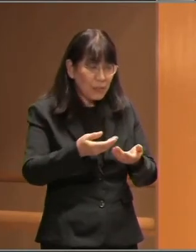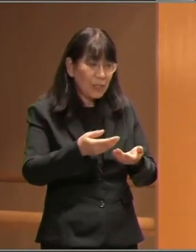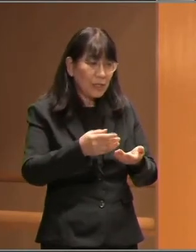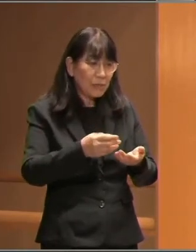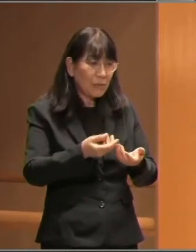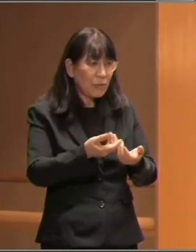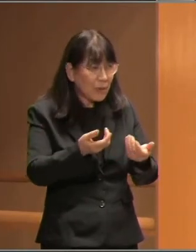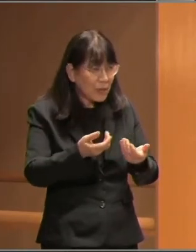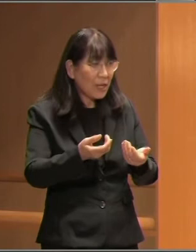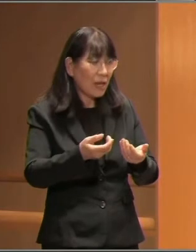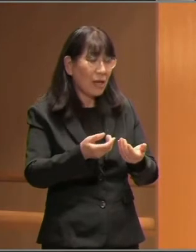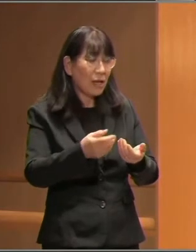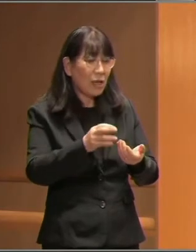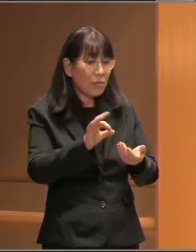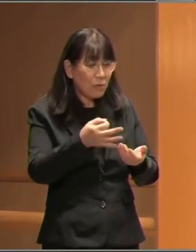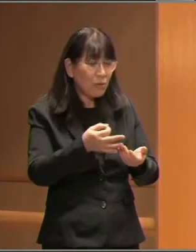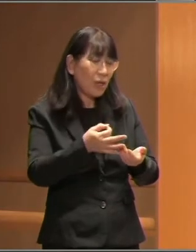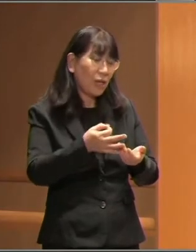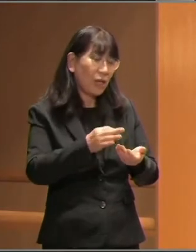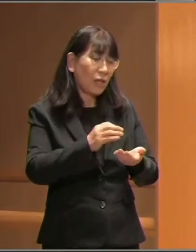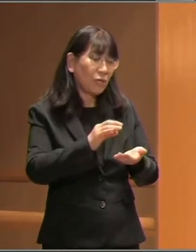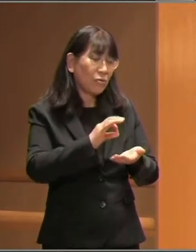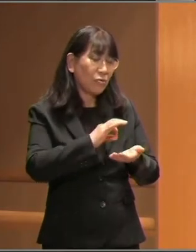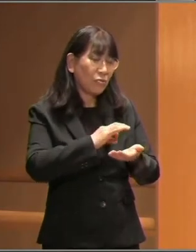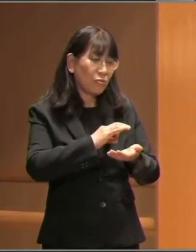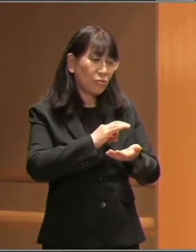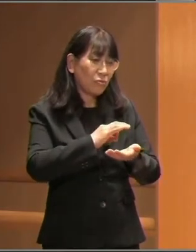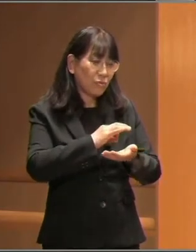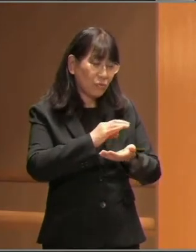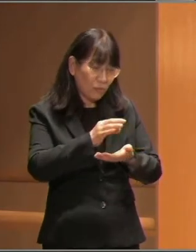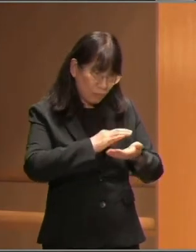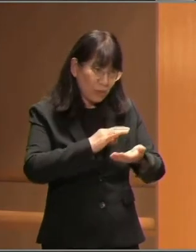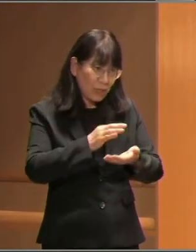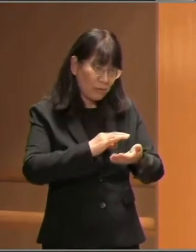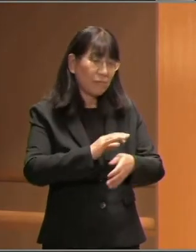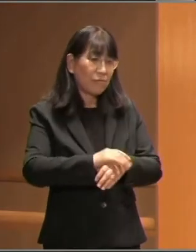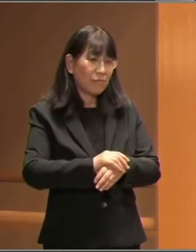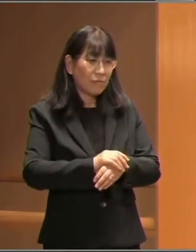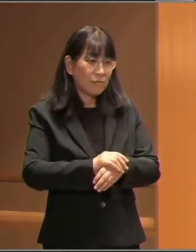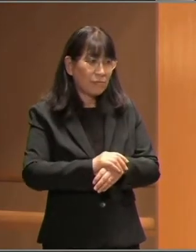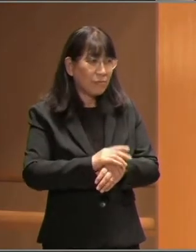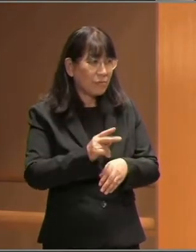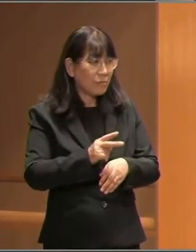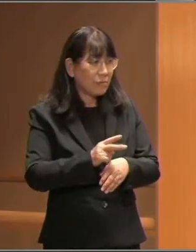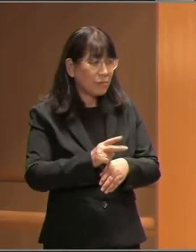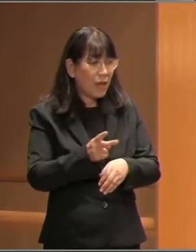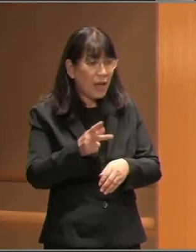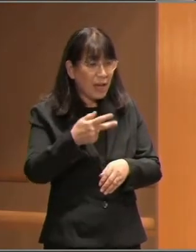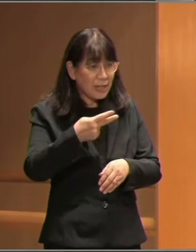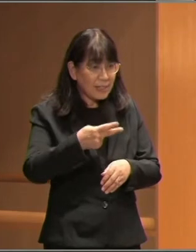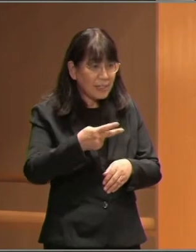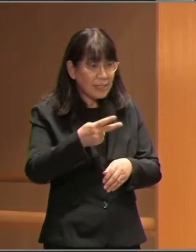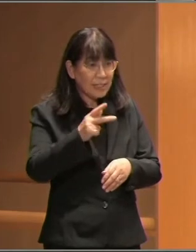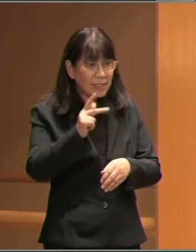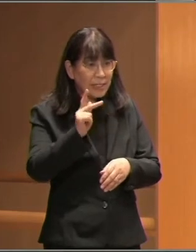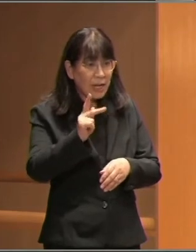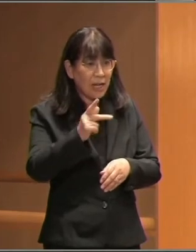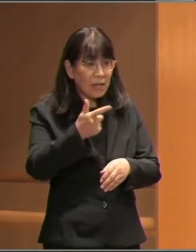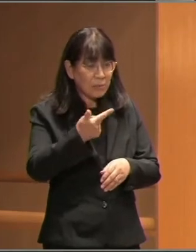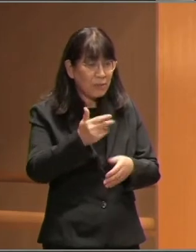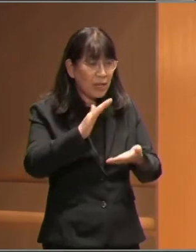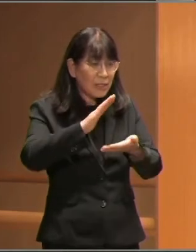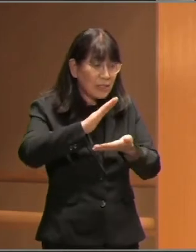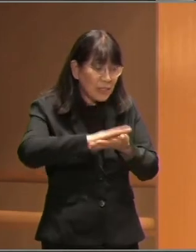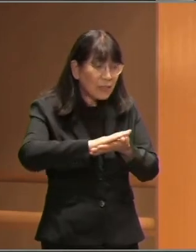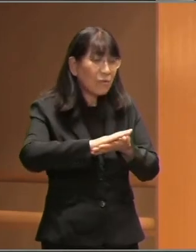is often sold as water dispersed materials, and the aqueous dispersion is hardened